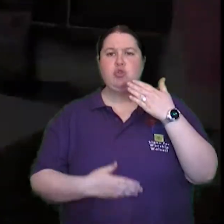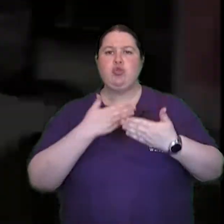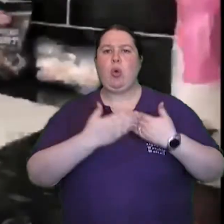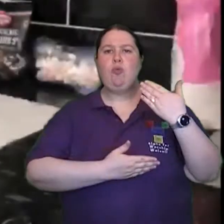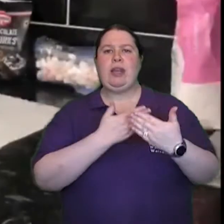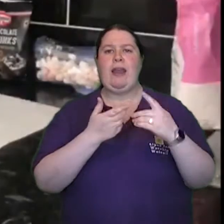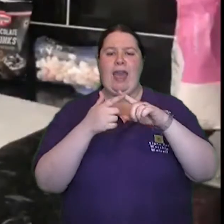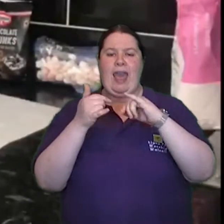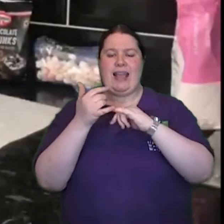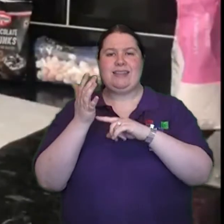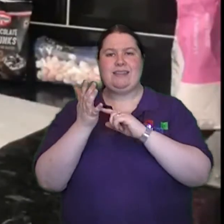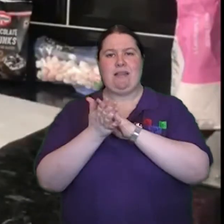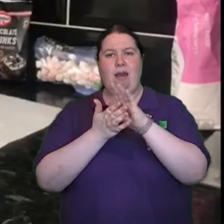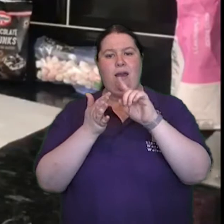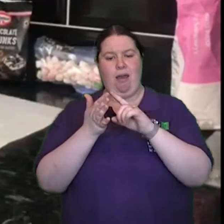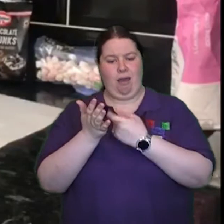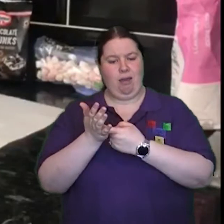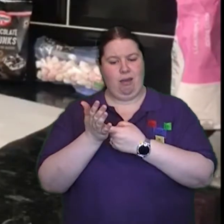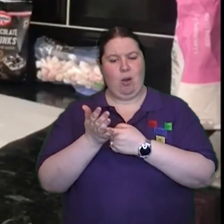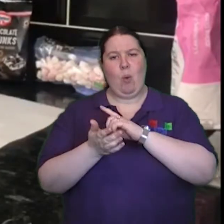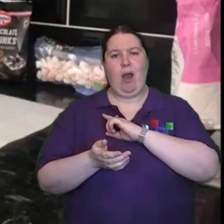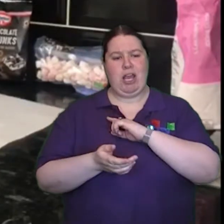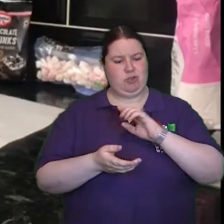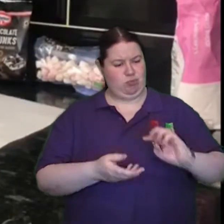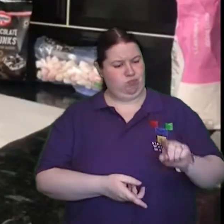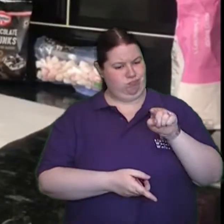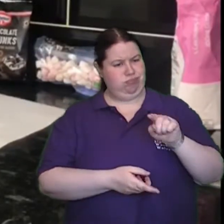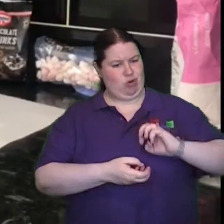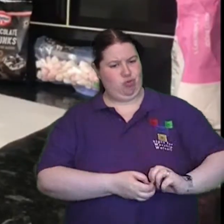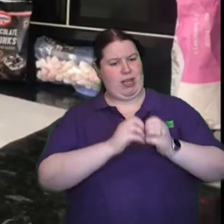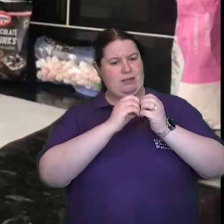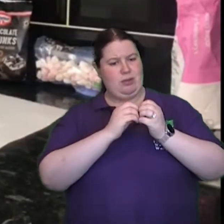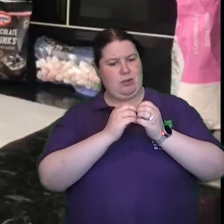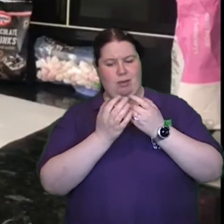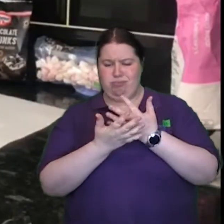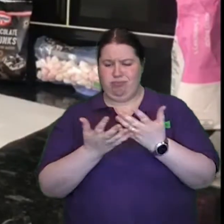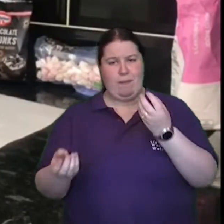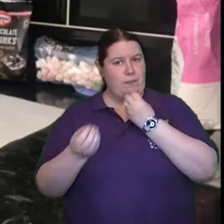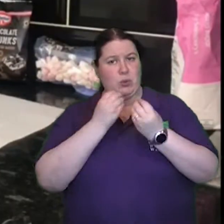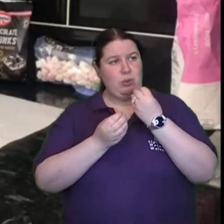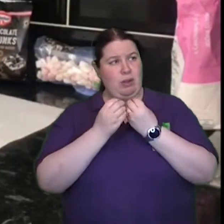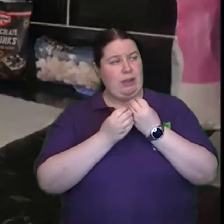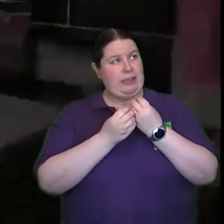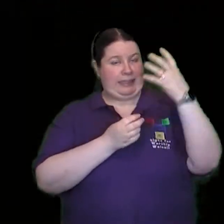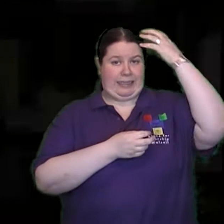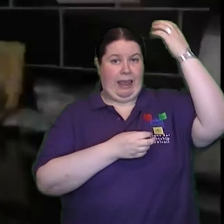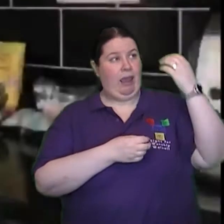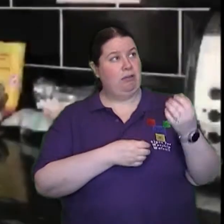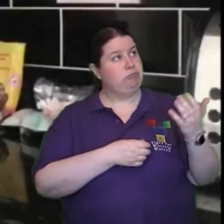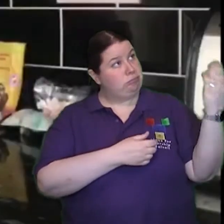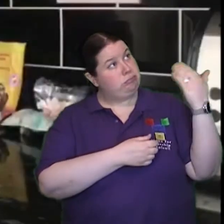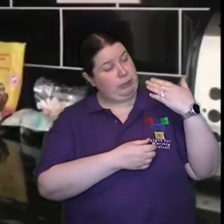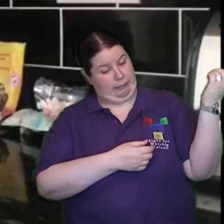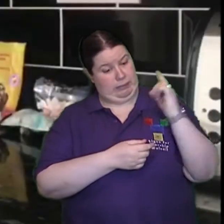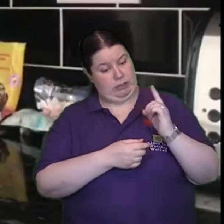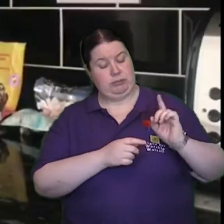This week we have been looking at the story of Esther. Esther made a feast and invited the king and Haman to come round.